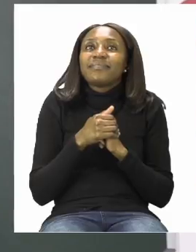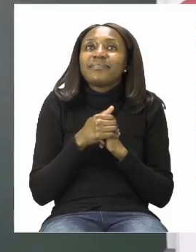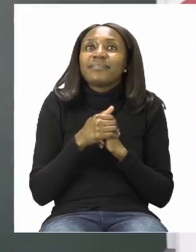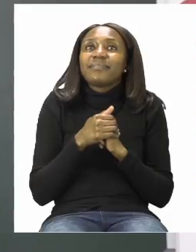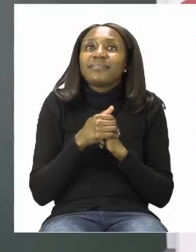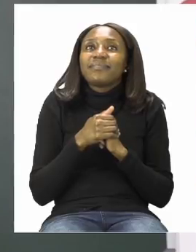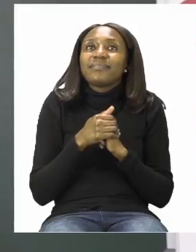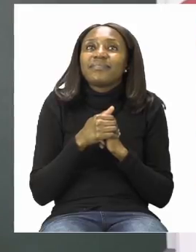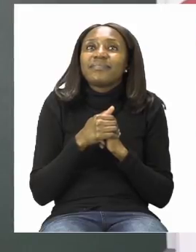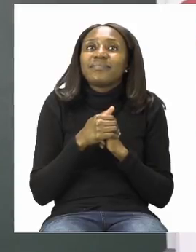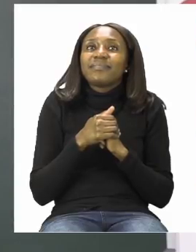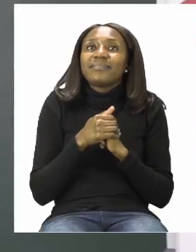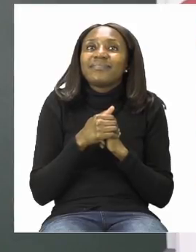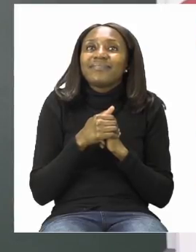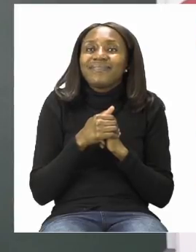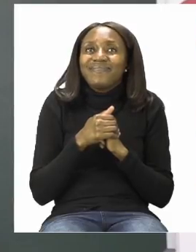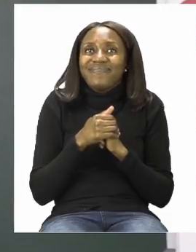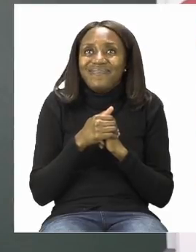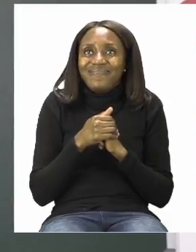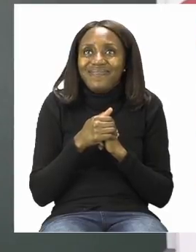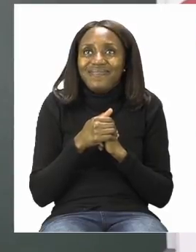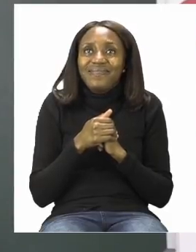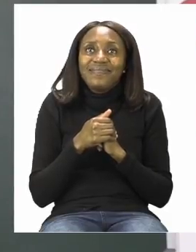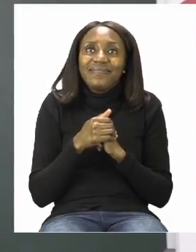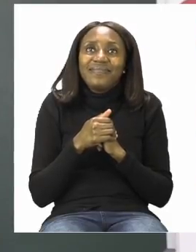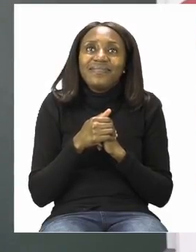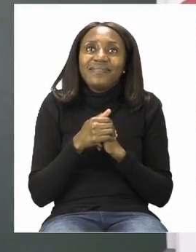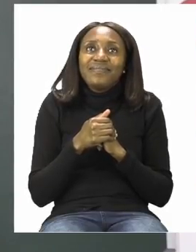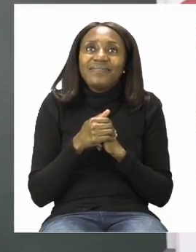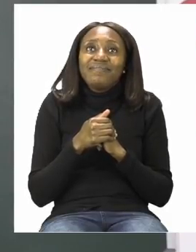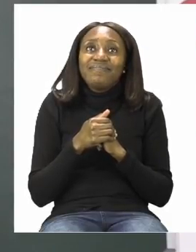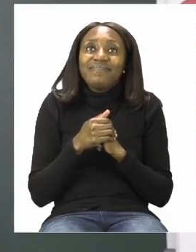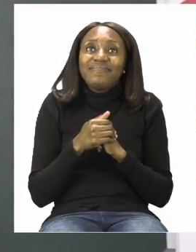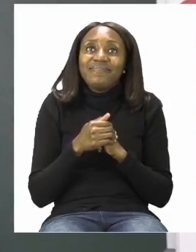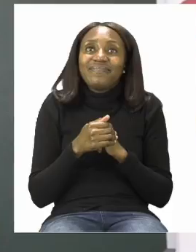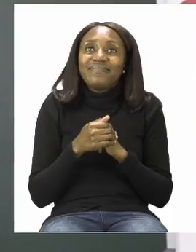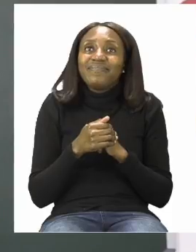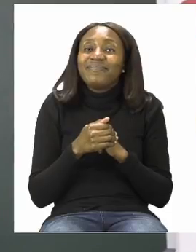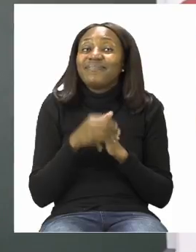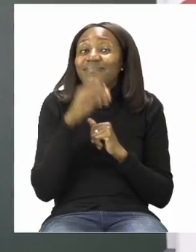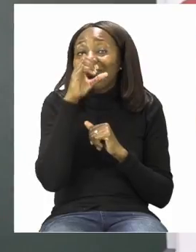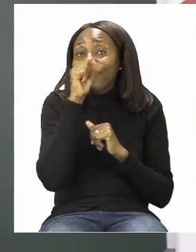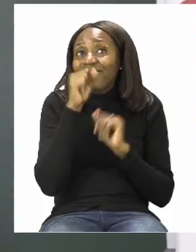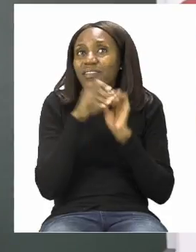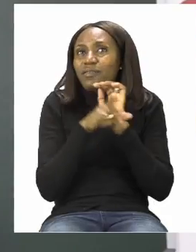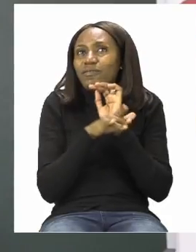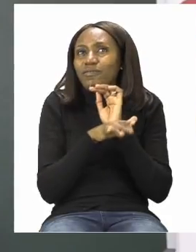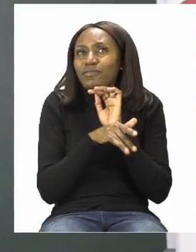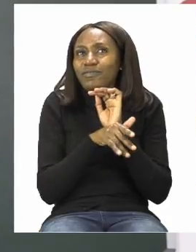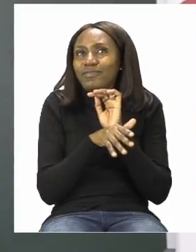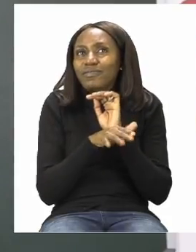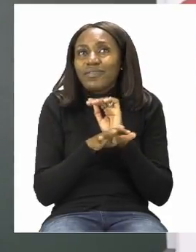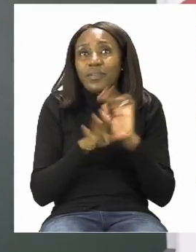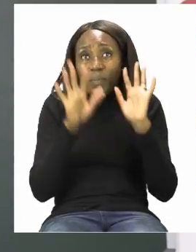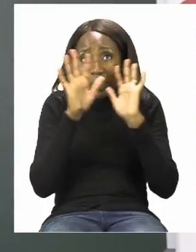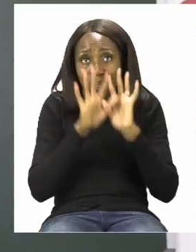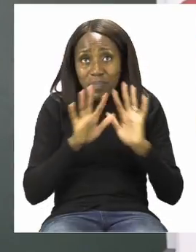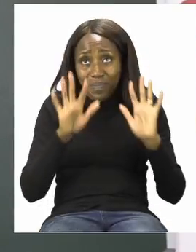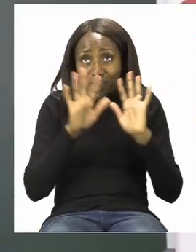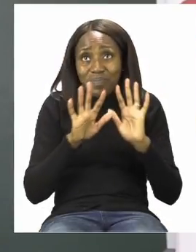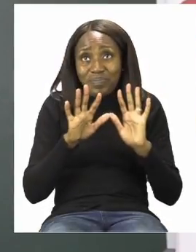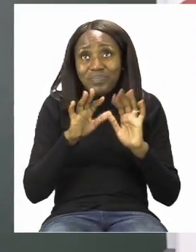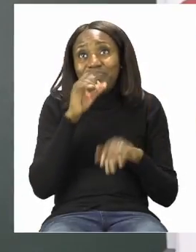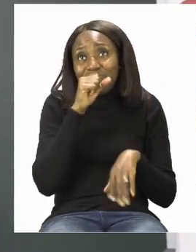an orange. And the fruit orange is also the color